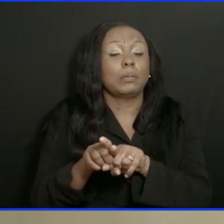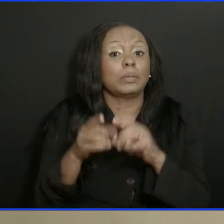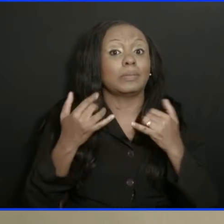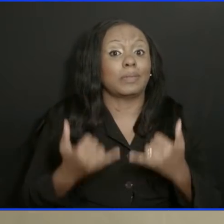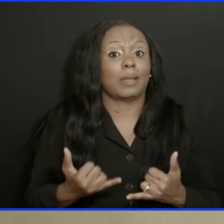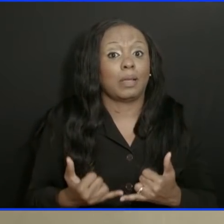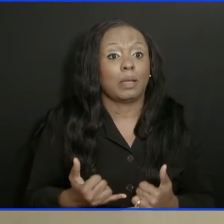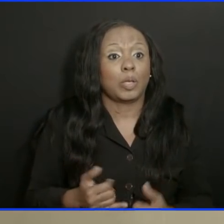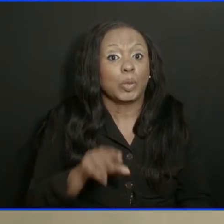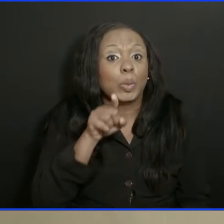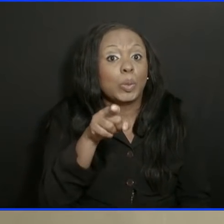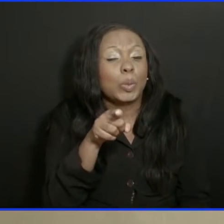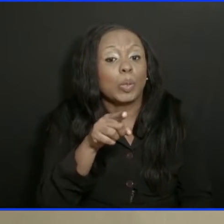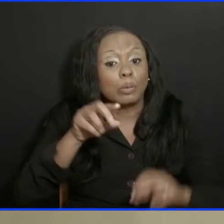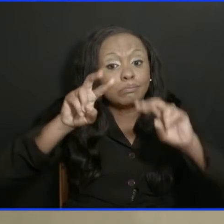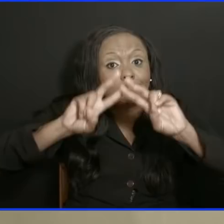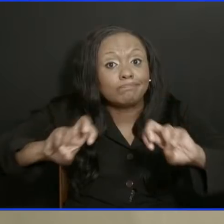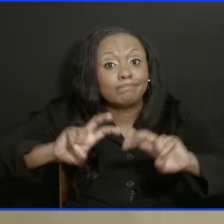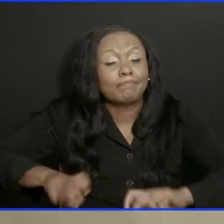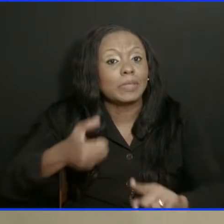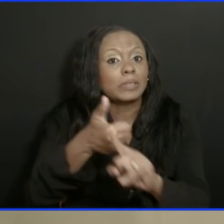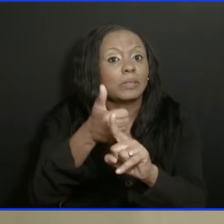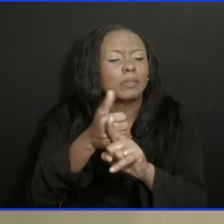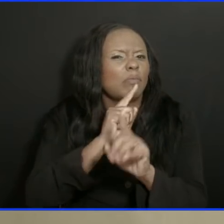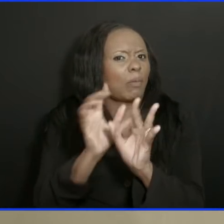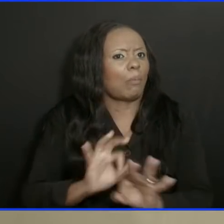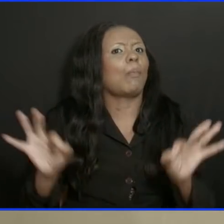as we prepare for this next wave.